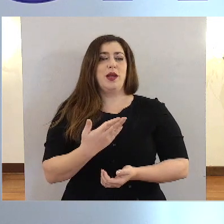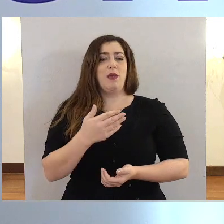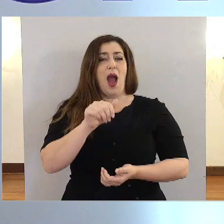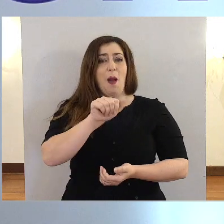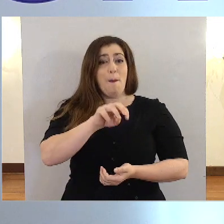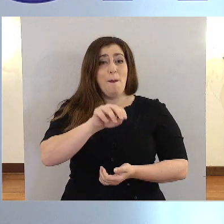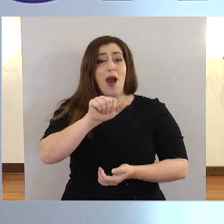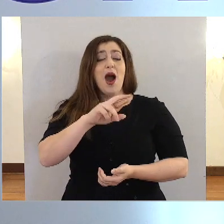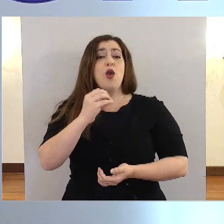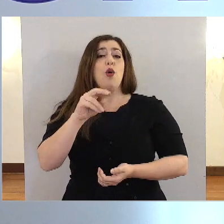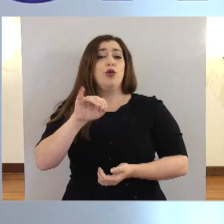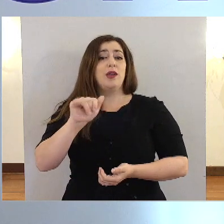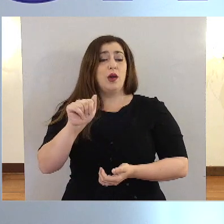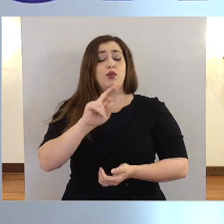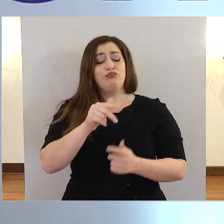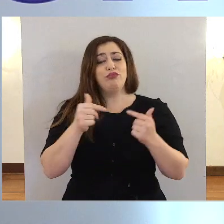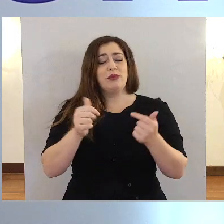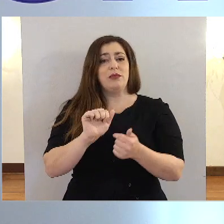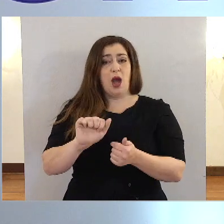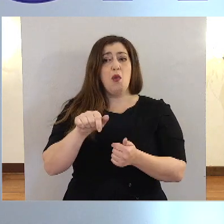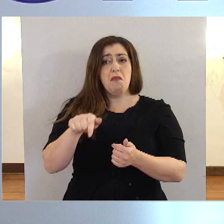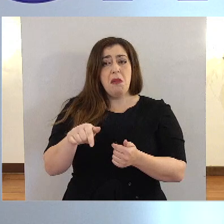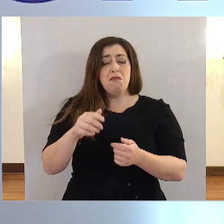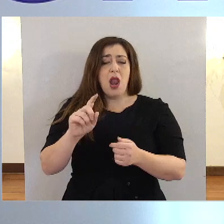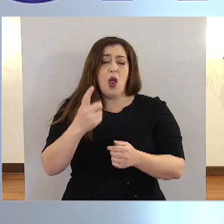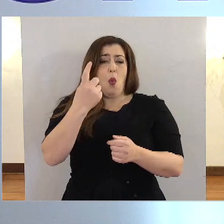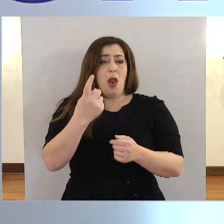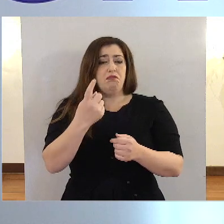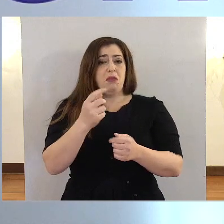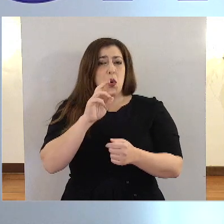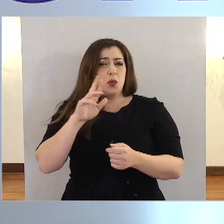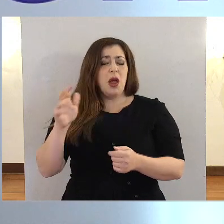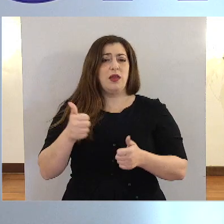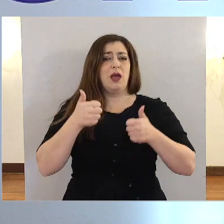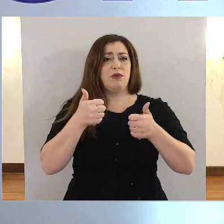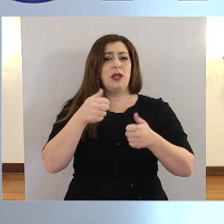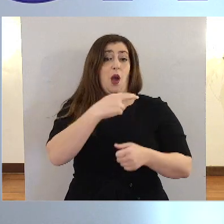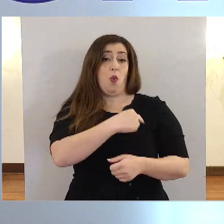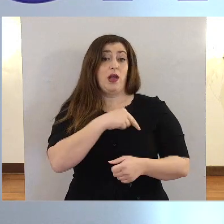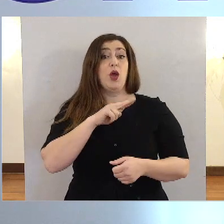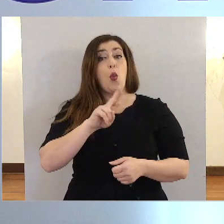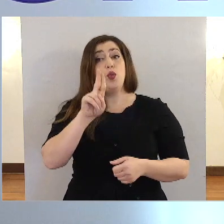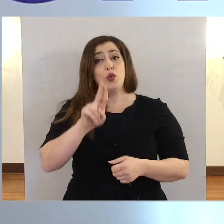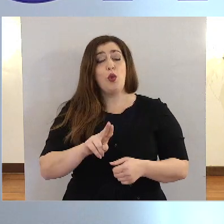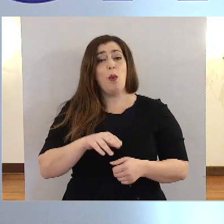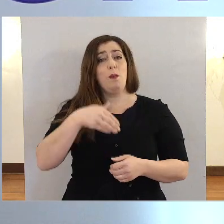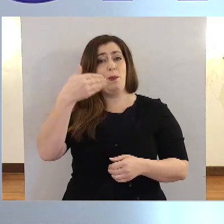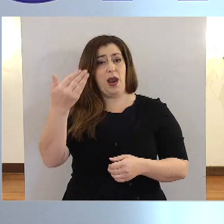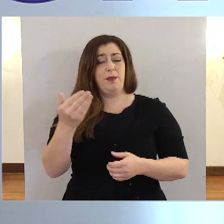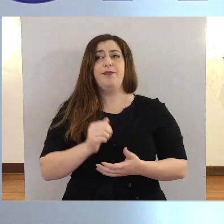small team which delivers massive results in Malta and also internationally. I therefore welcome you